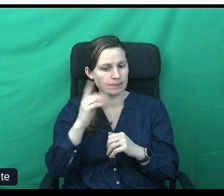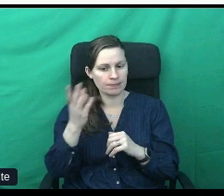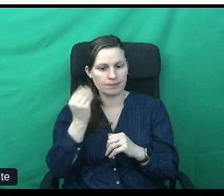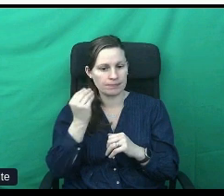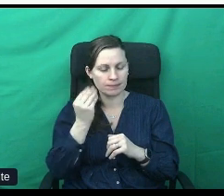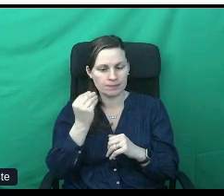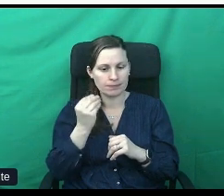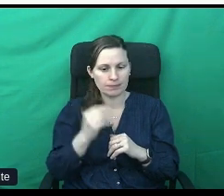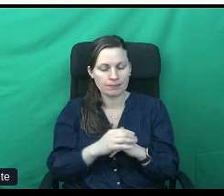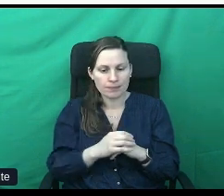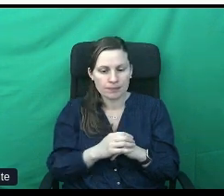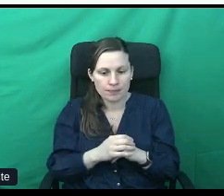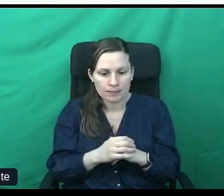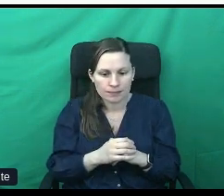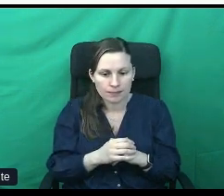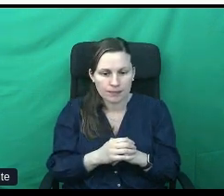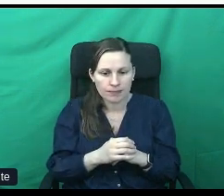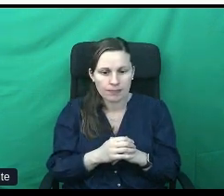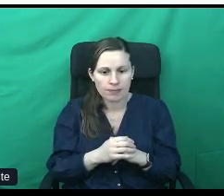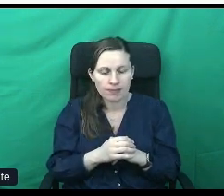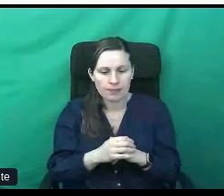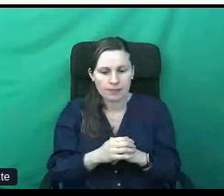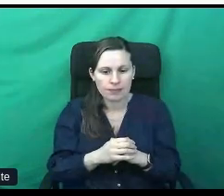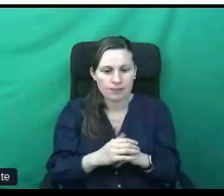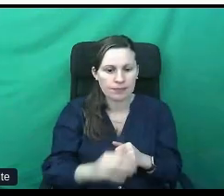Not only just to